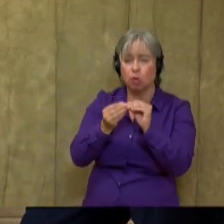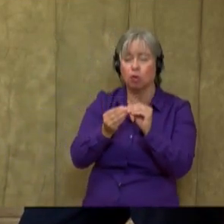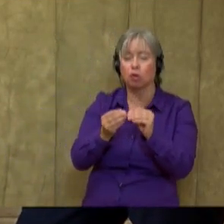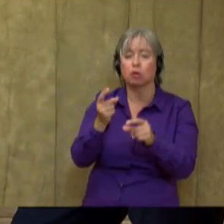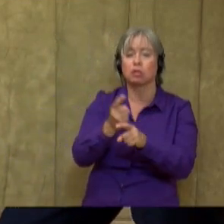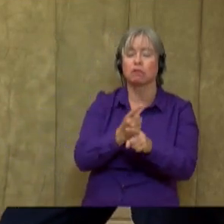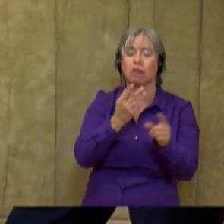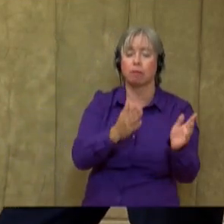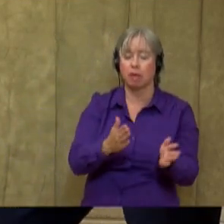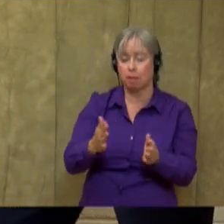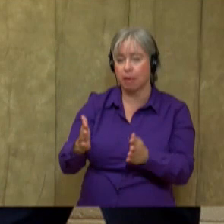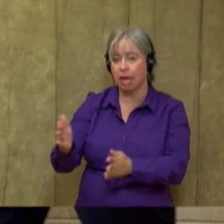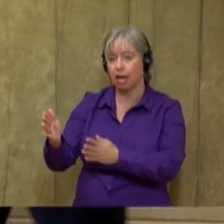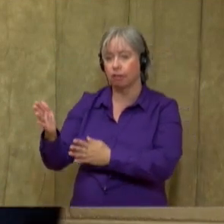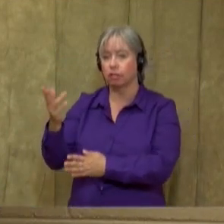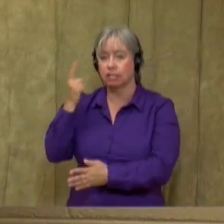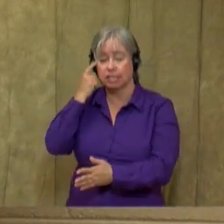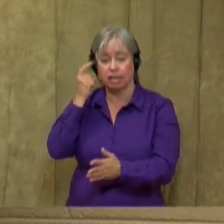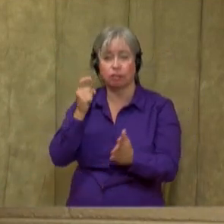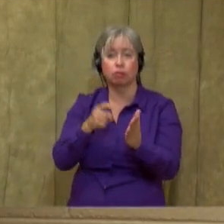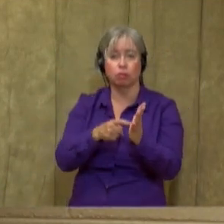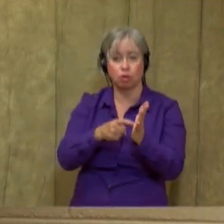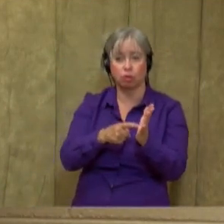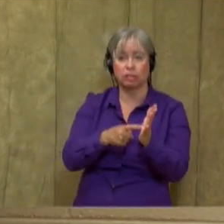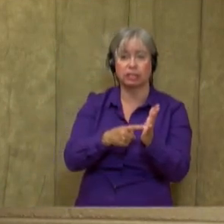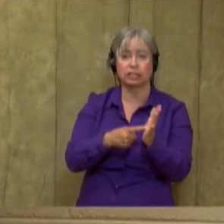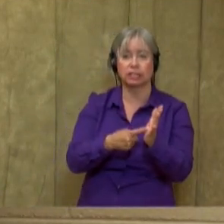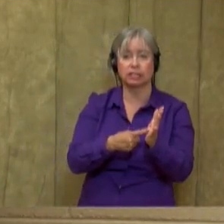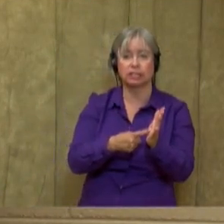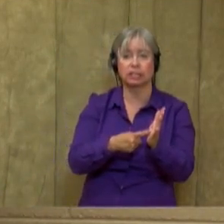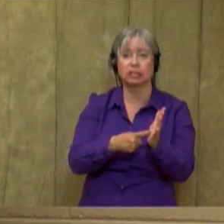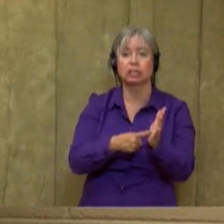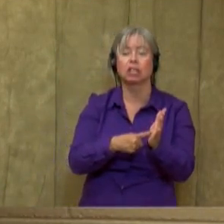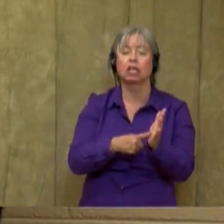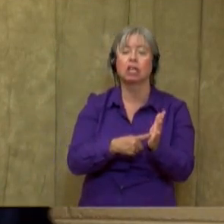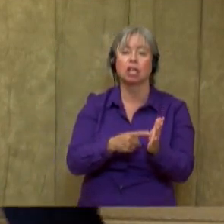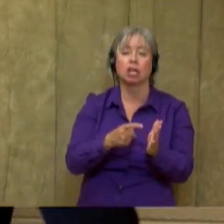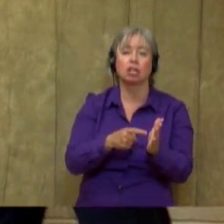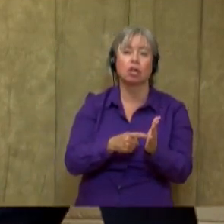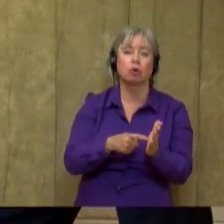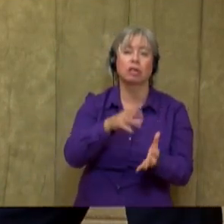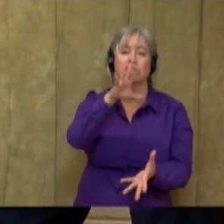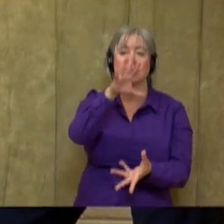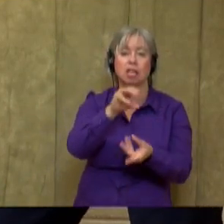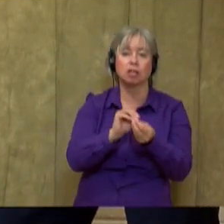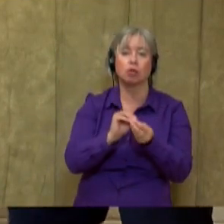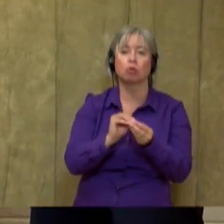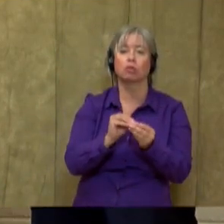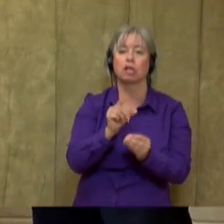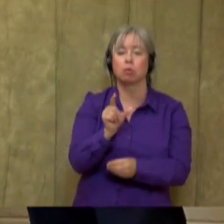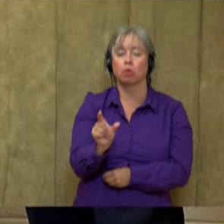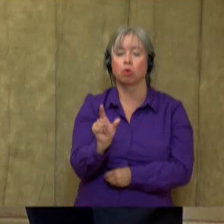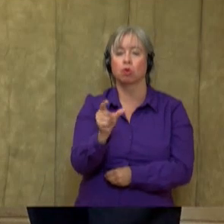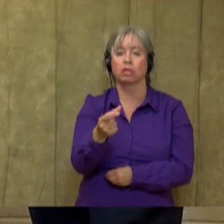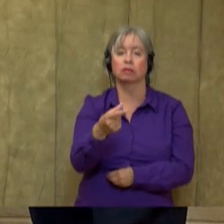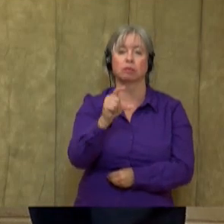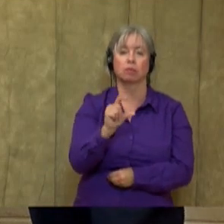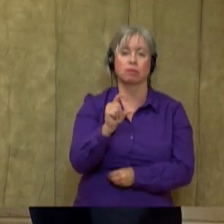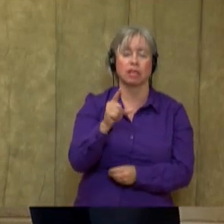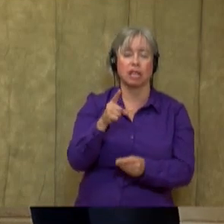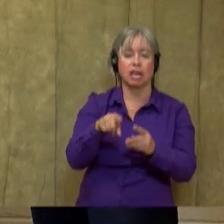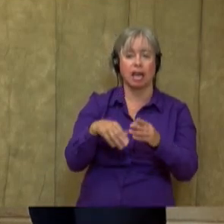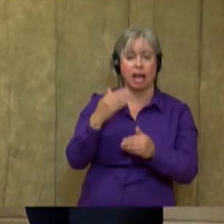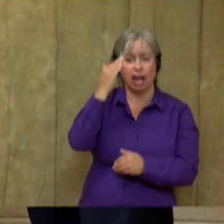here? And the thing that I want to bring up first is this total number of cubes. How do we get 1, 8, 27,